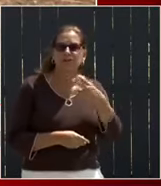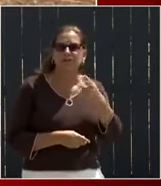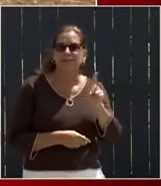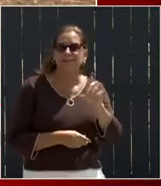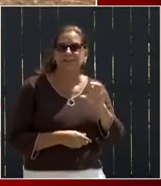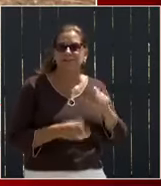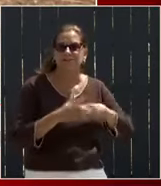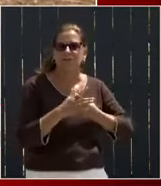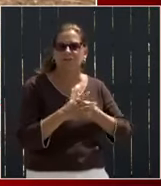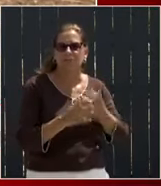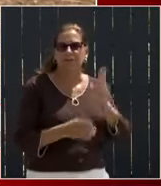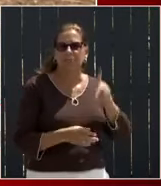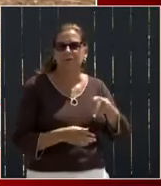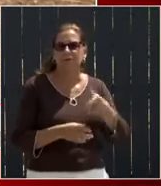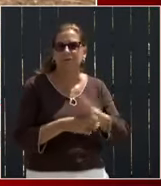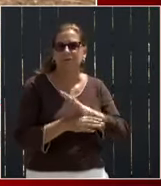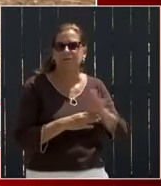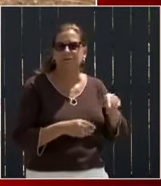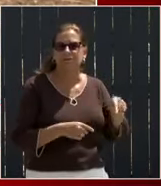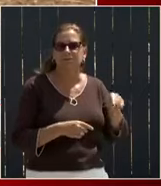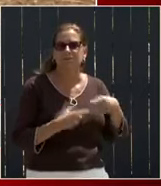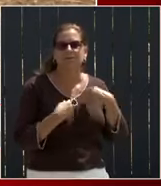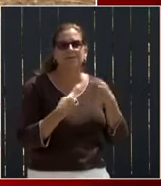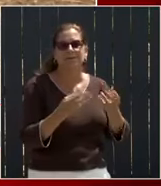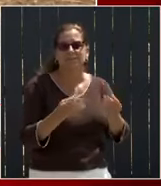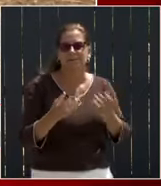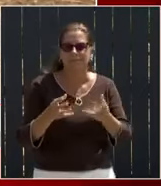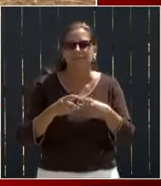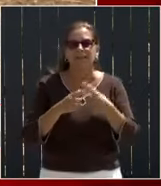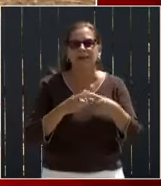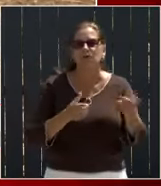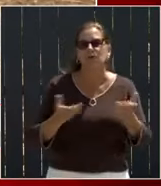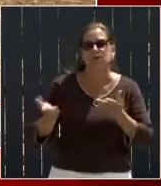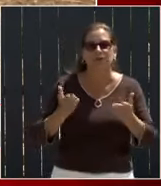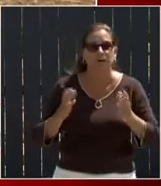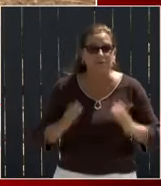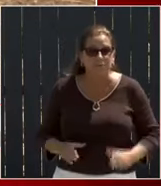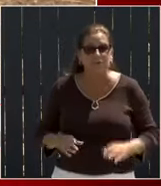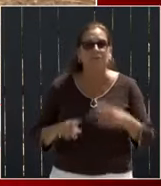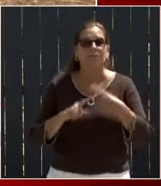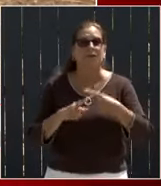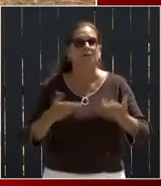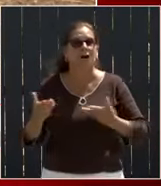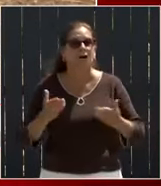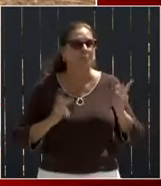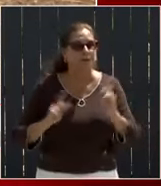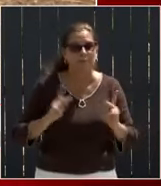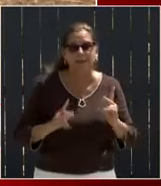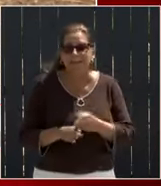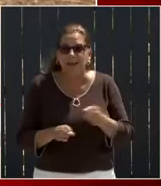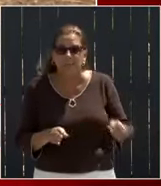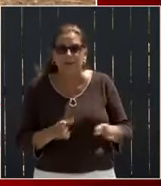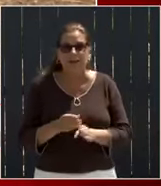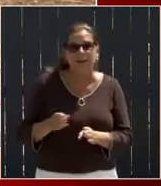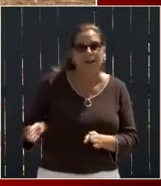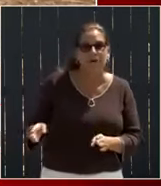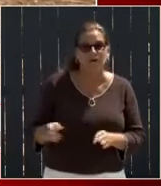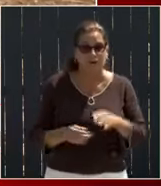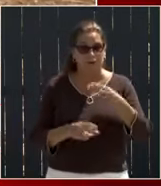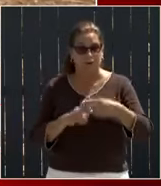business. We want them to serve more customers, and we want them to hire their neighbors. So the Nourish DC program, which is part of that $58